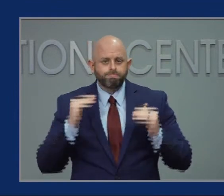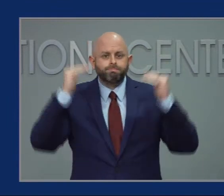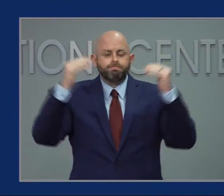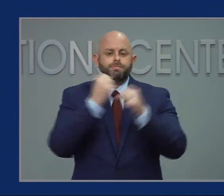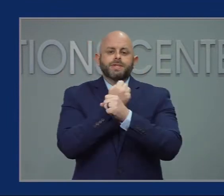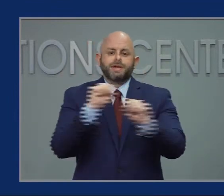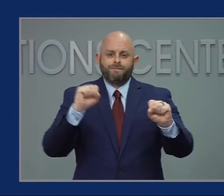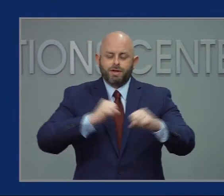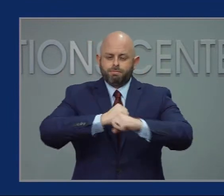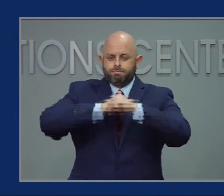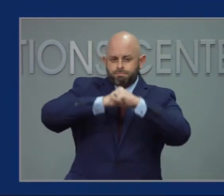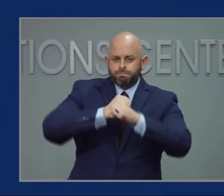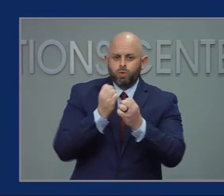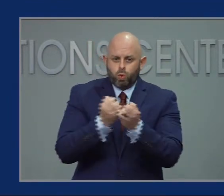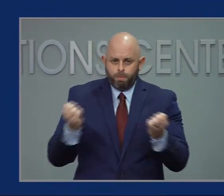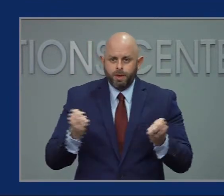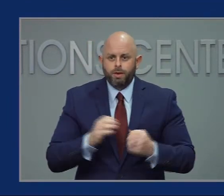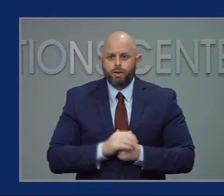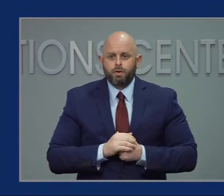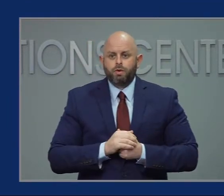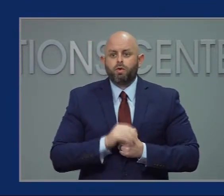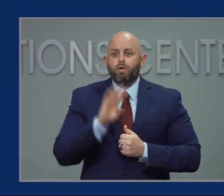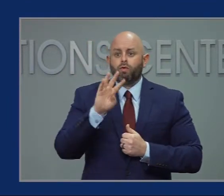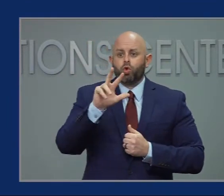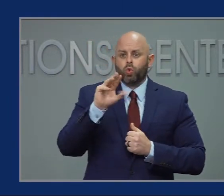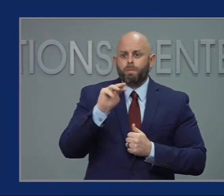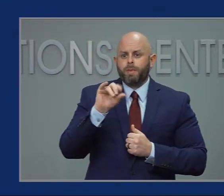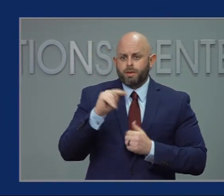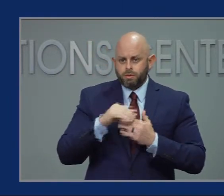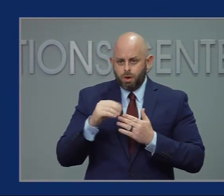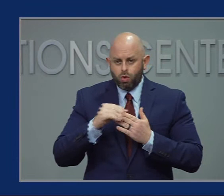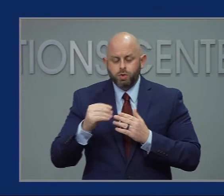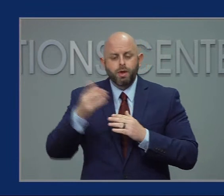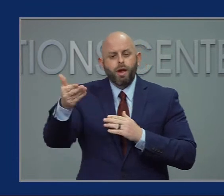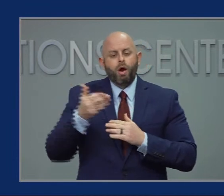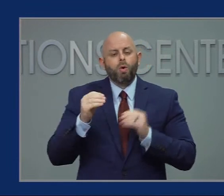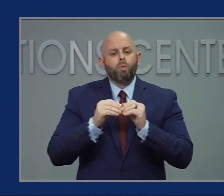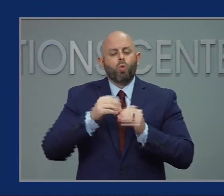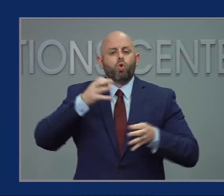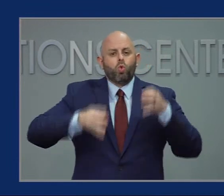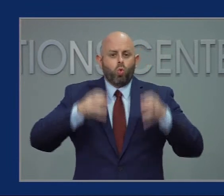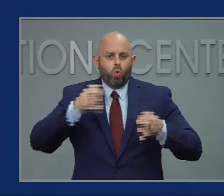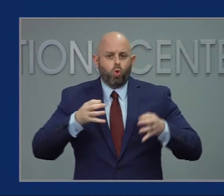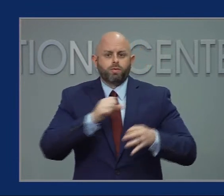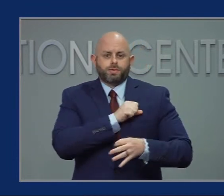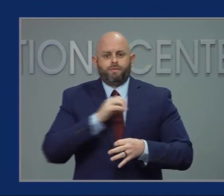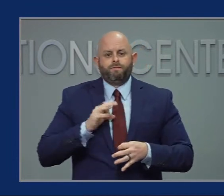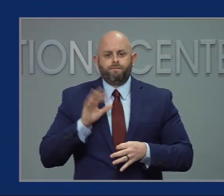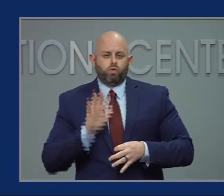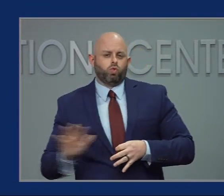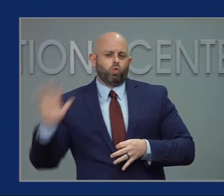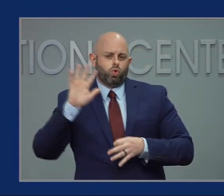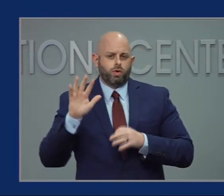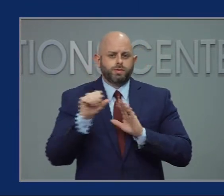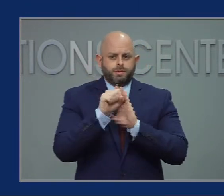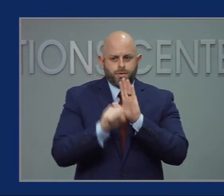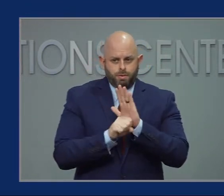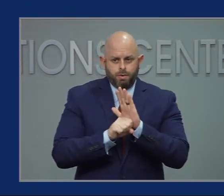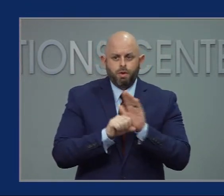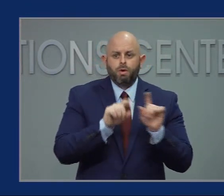equipment, $43 million to hire additional court personnel statewide, as well